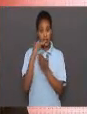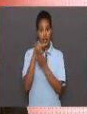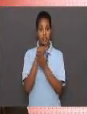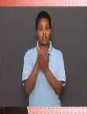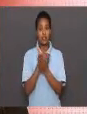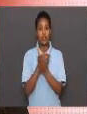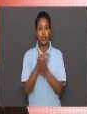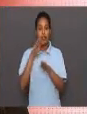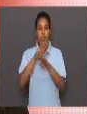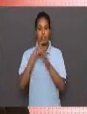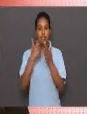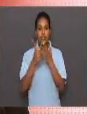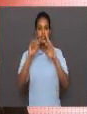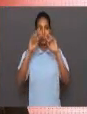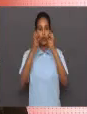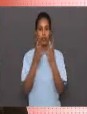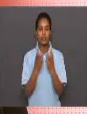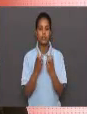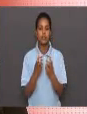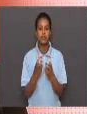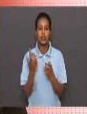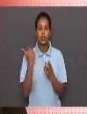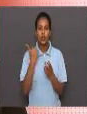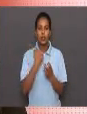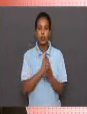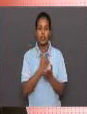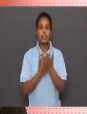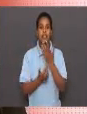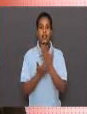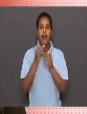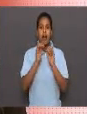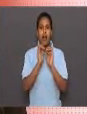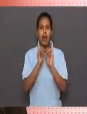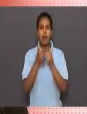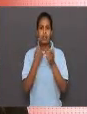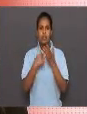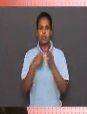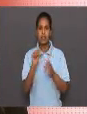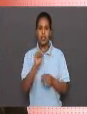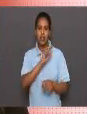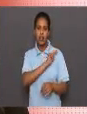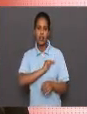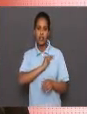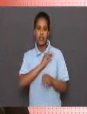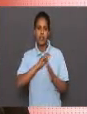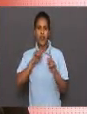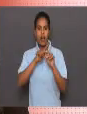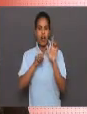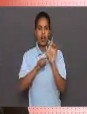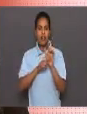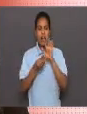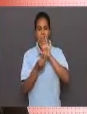In previous lessons on this topic, we discussed how the nature of